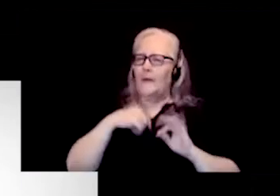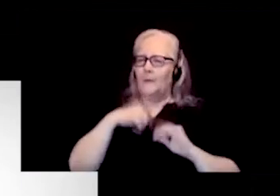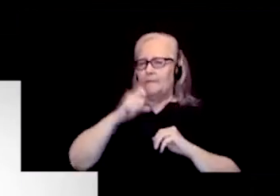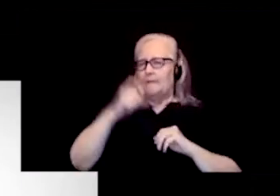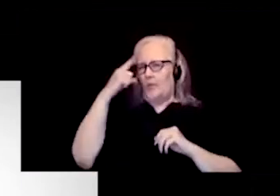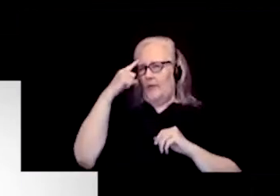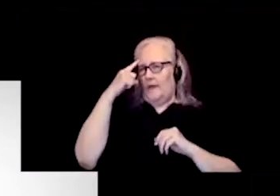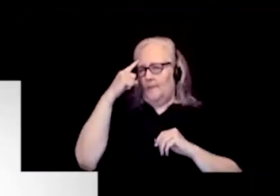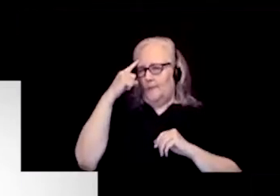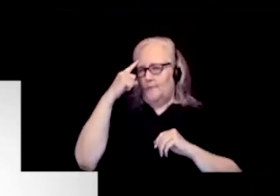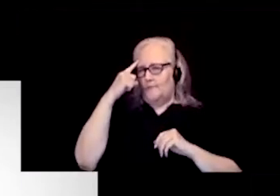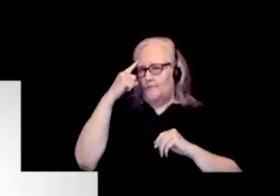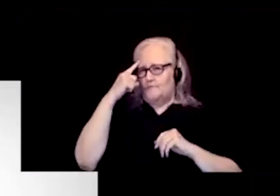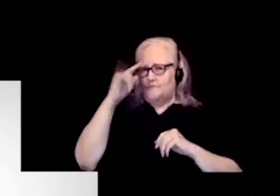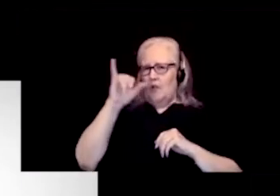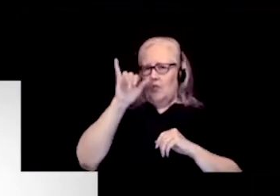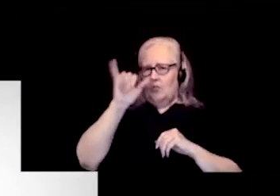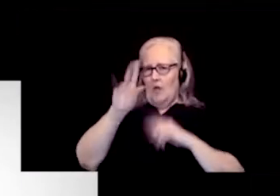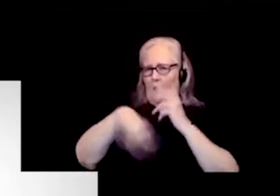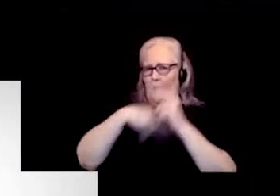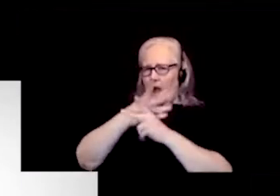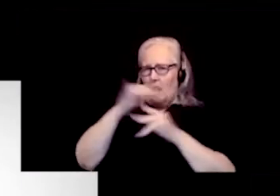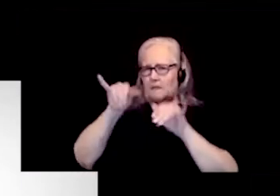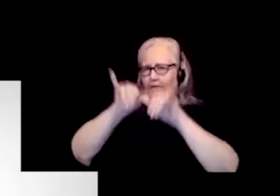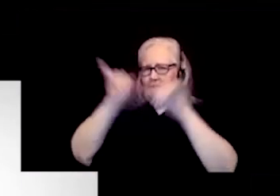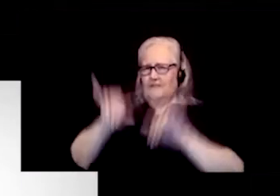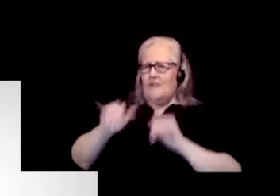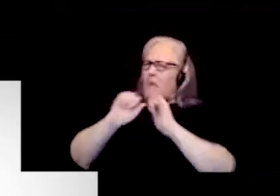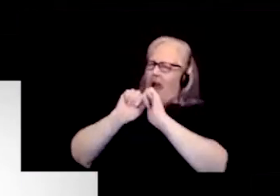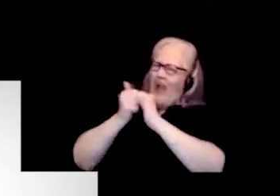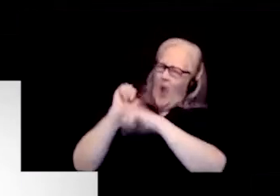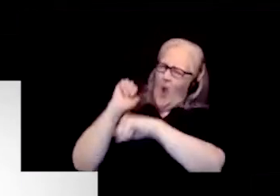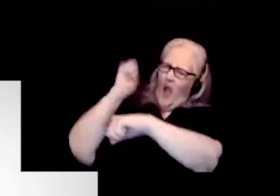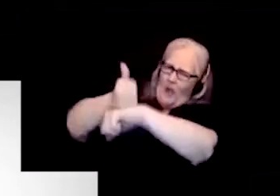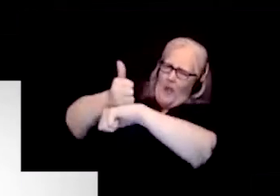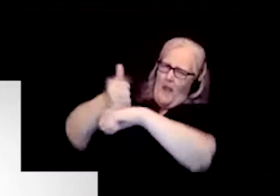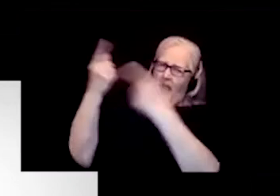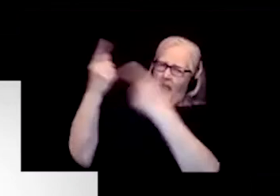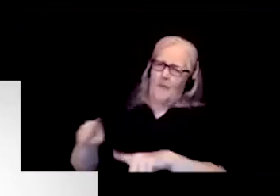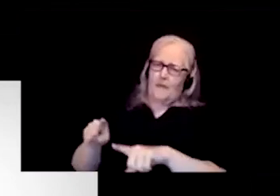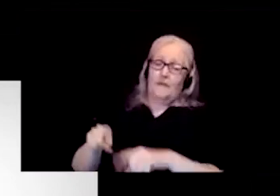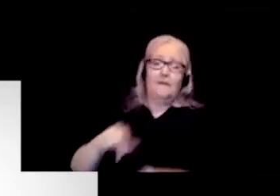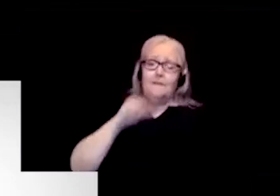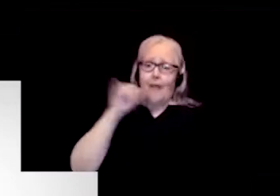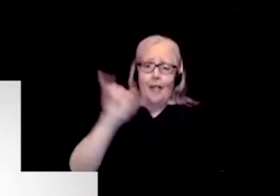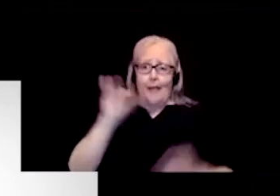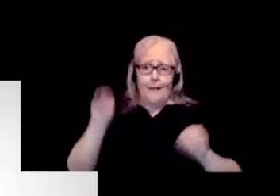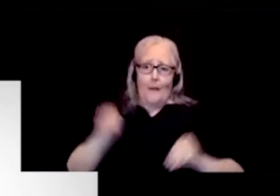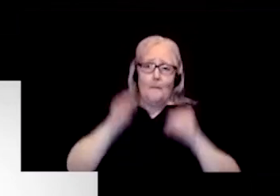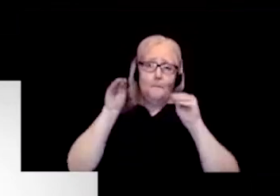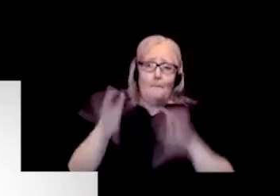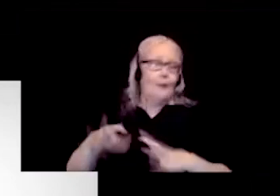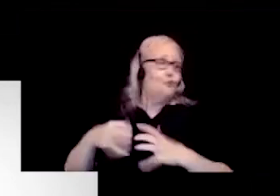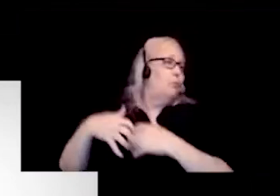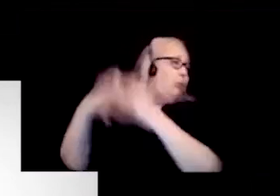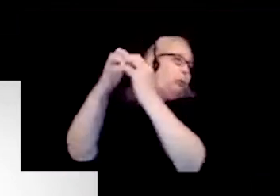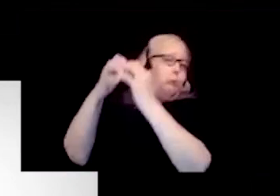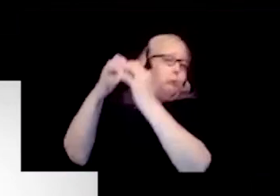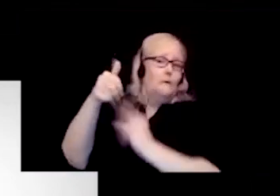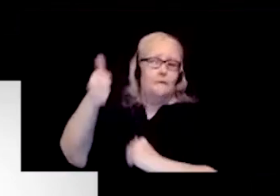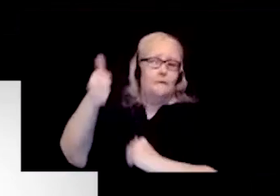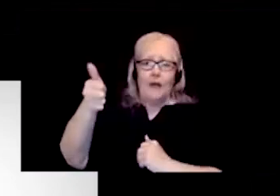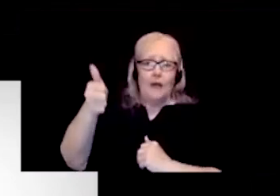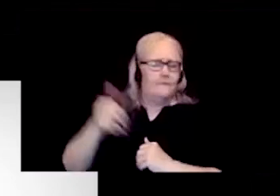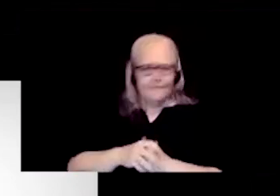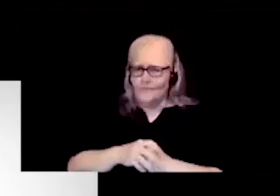these structural conditions come to be in the first place? They didn't just magically appear. There was an act